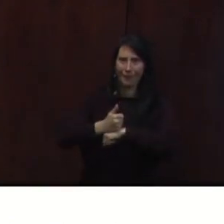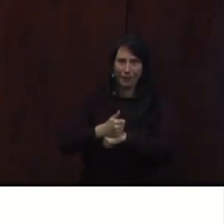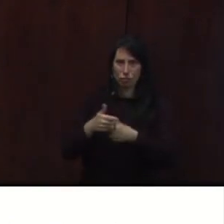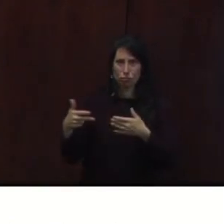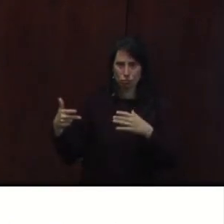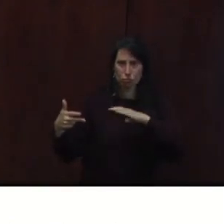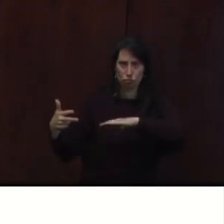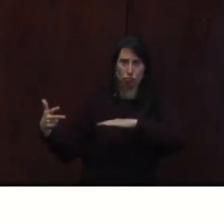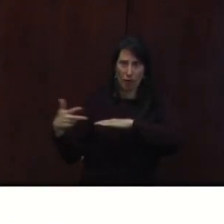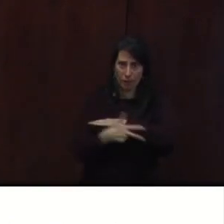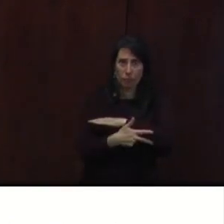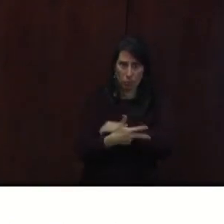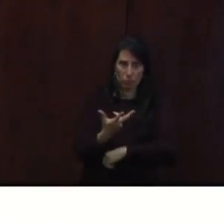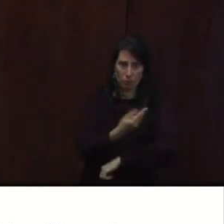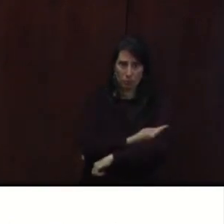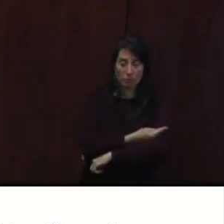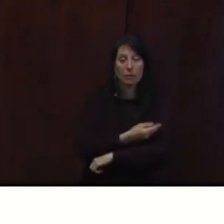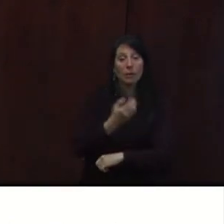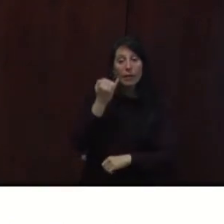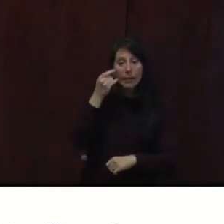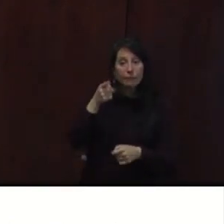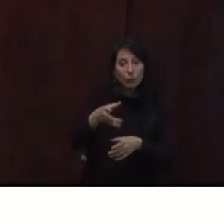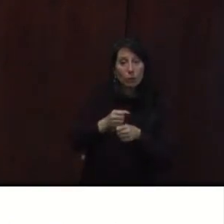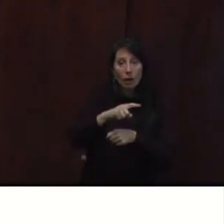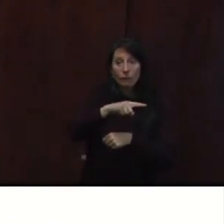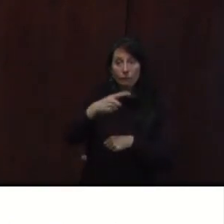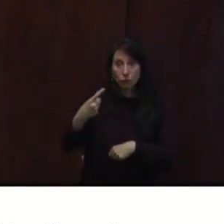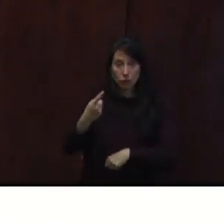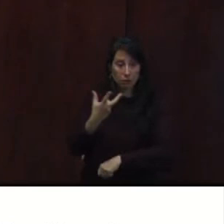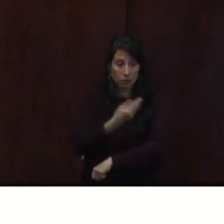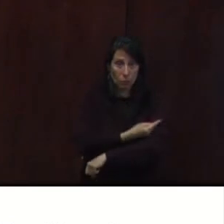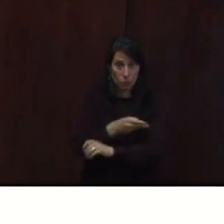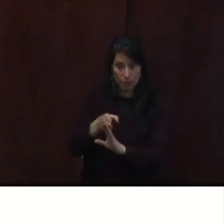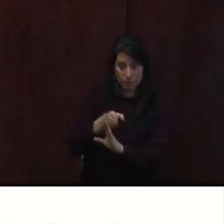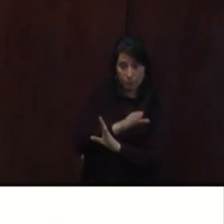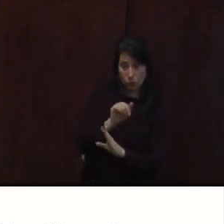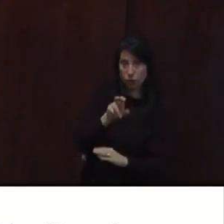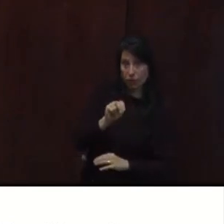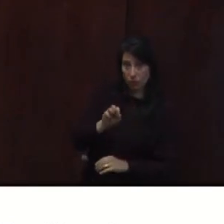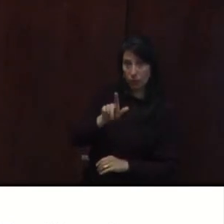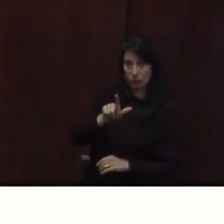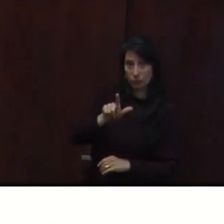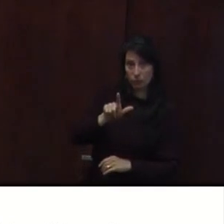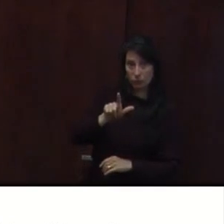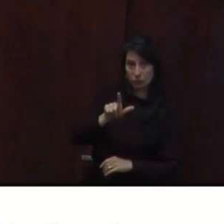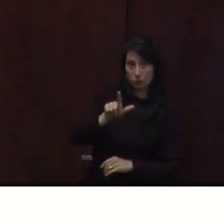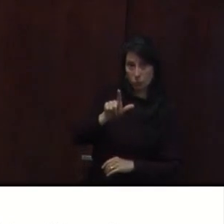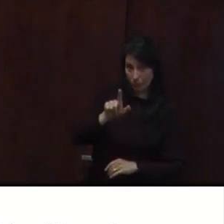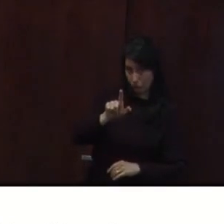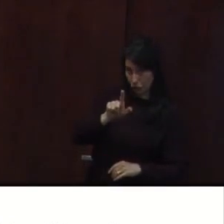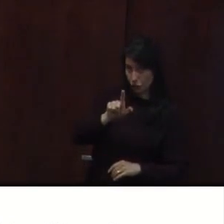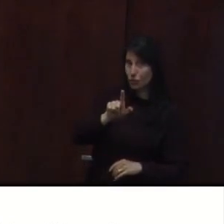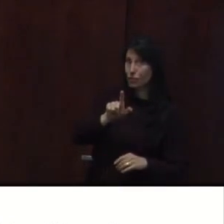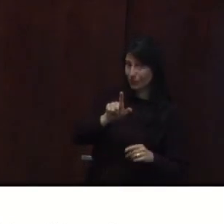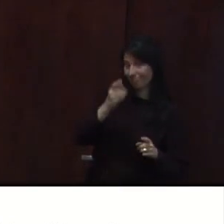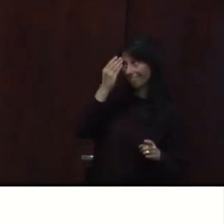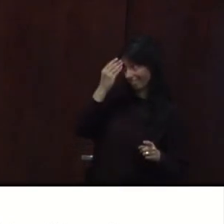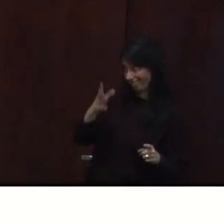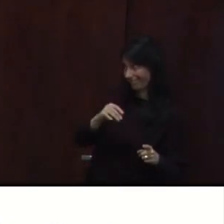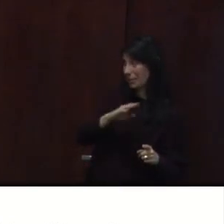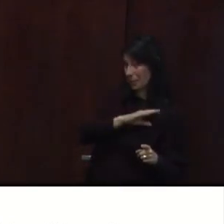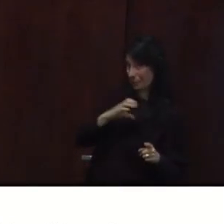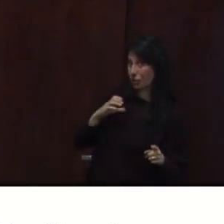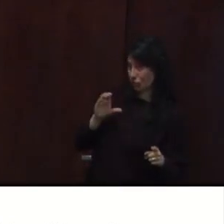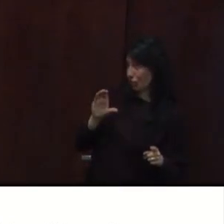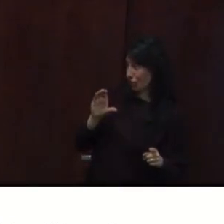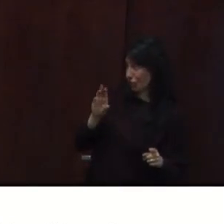first dose prior to January 21st, so Commissioner Whitesides will receive a